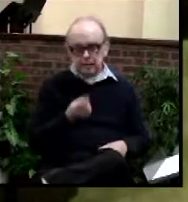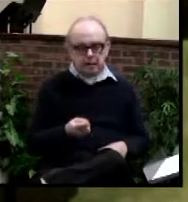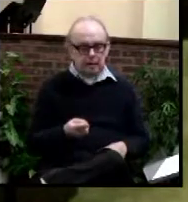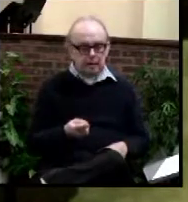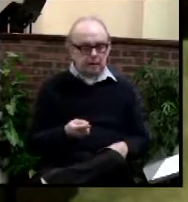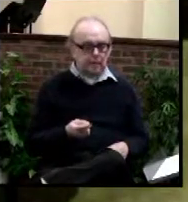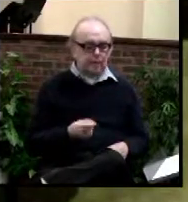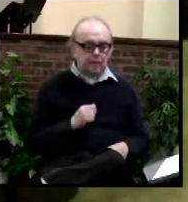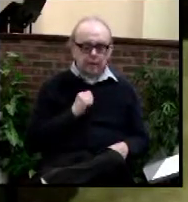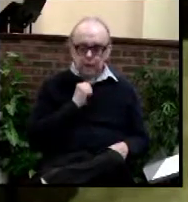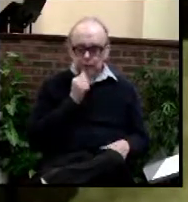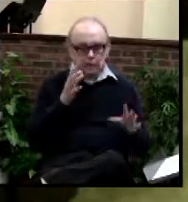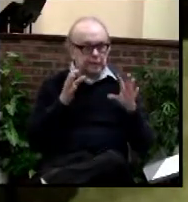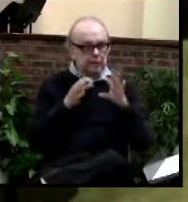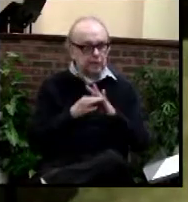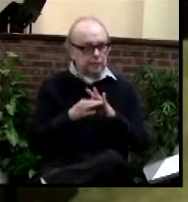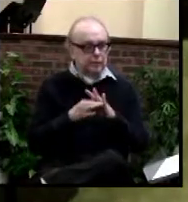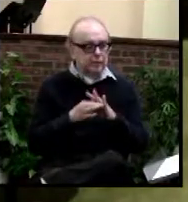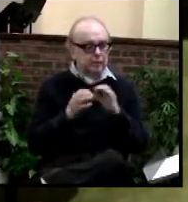be yoked up.